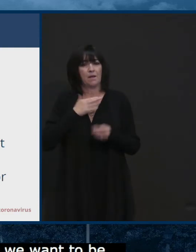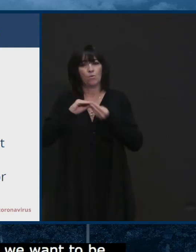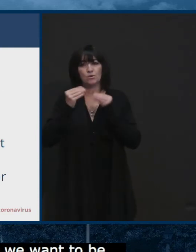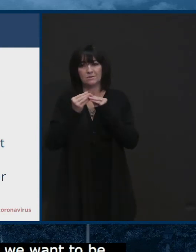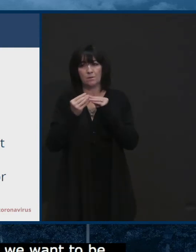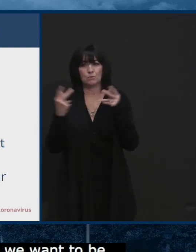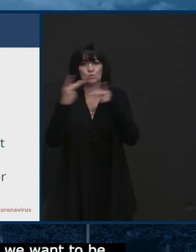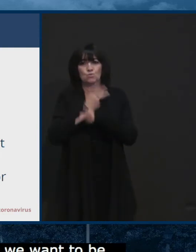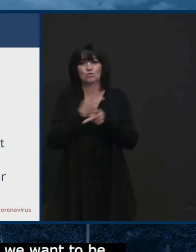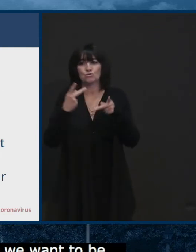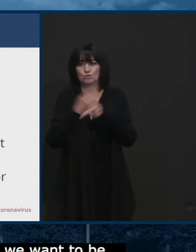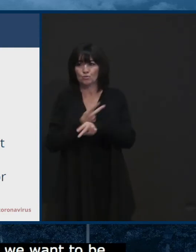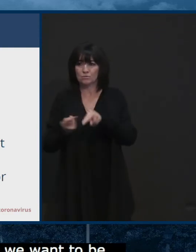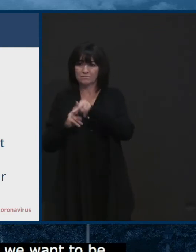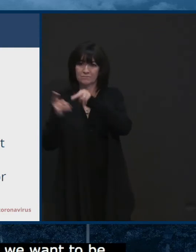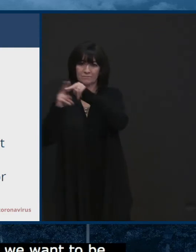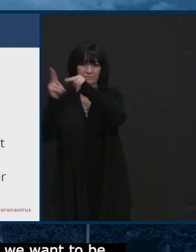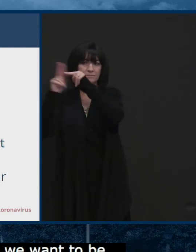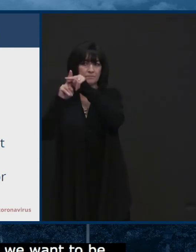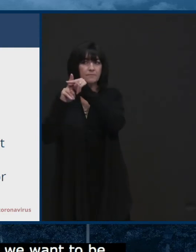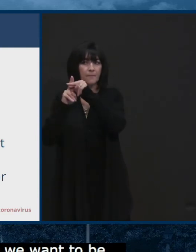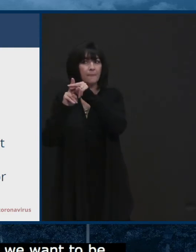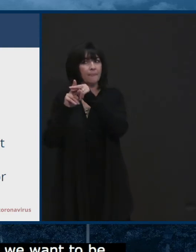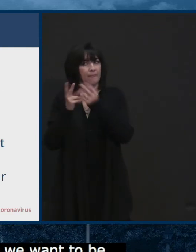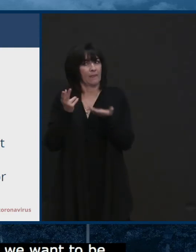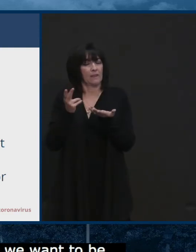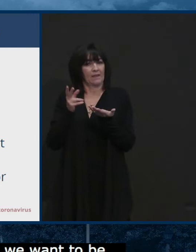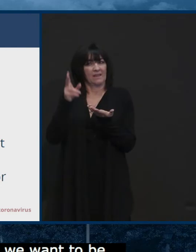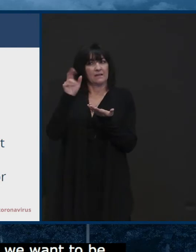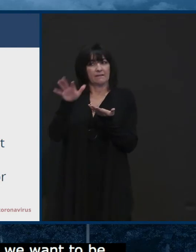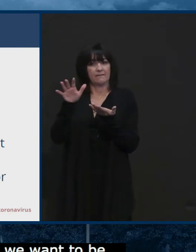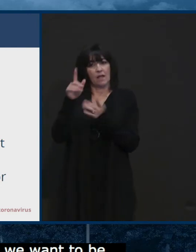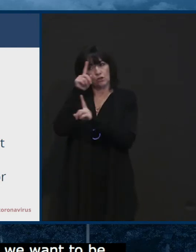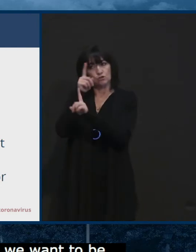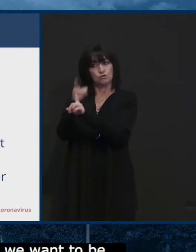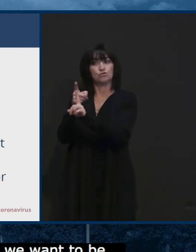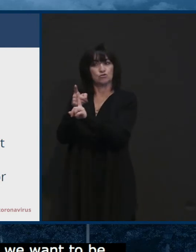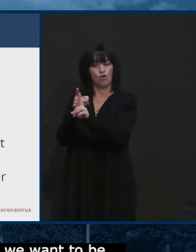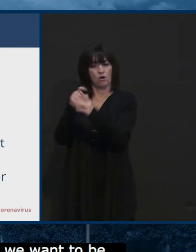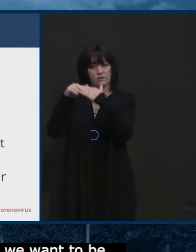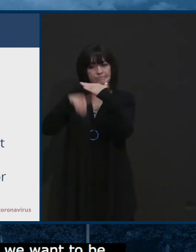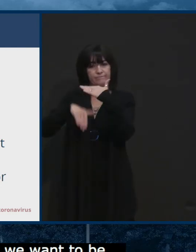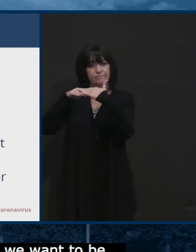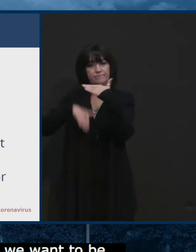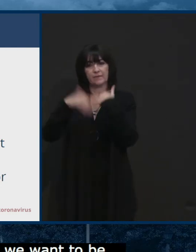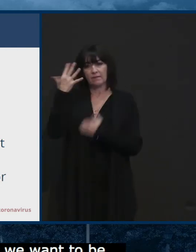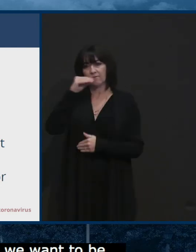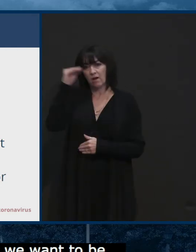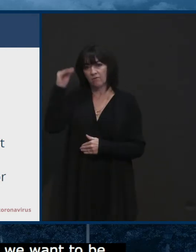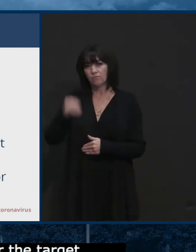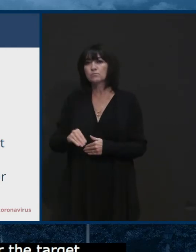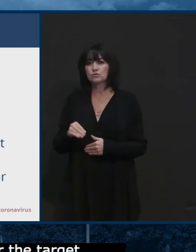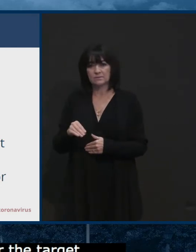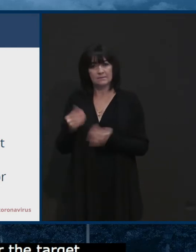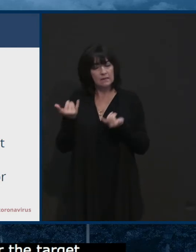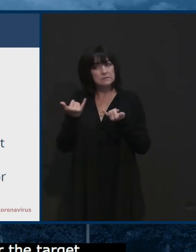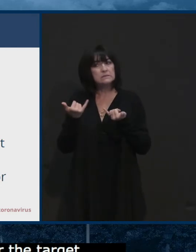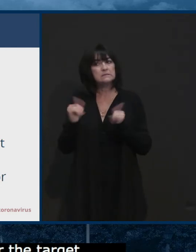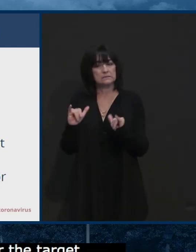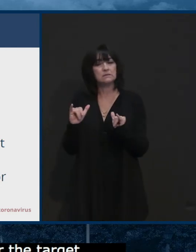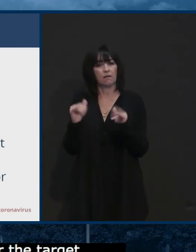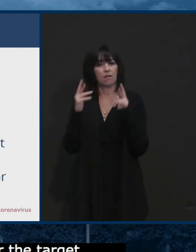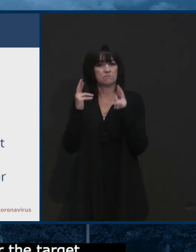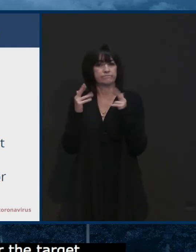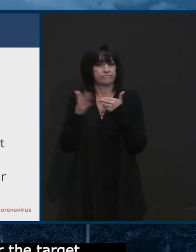getting worse, but we are under the target there on percent positives of 5%, even with your big number at the University